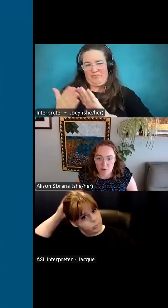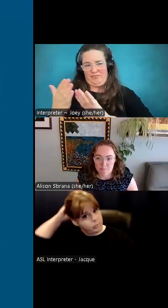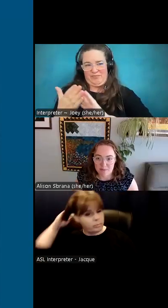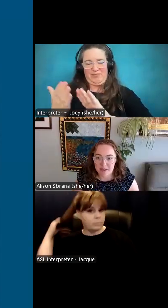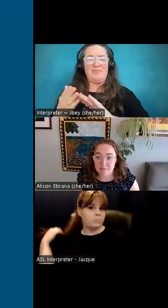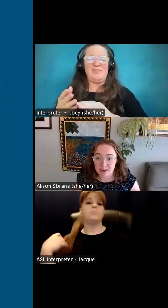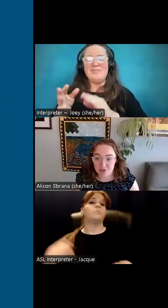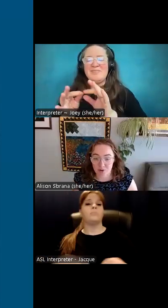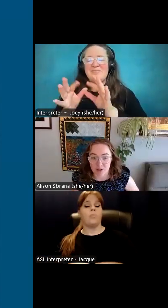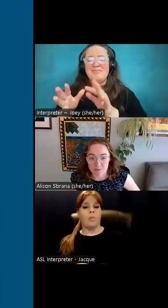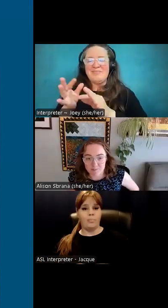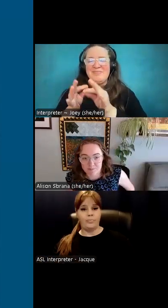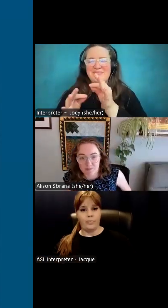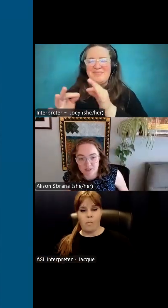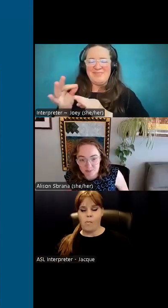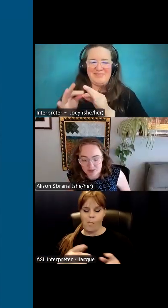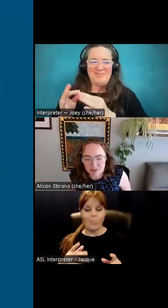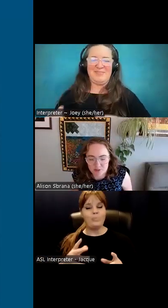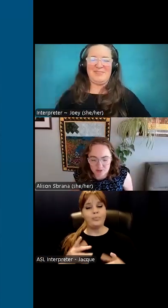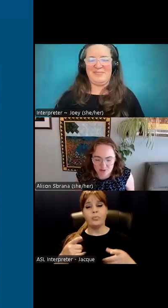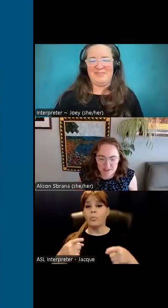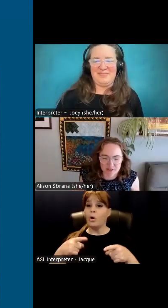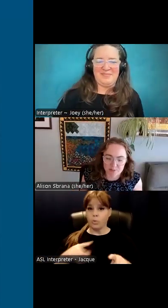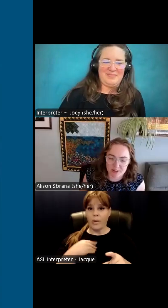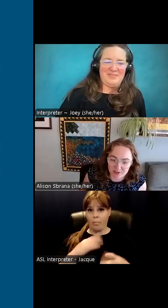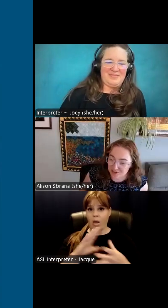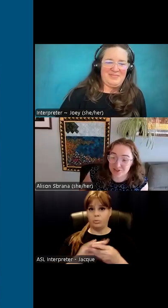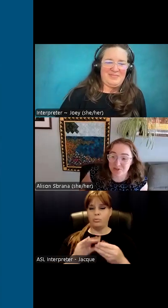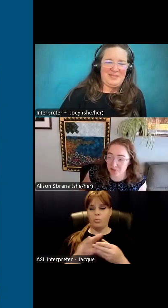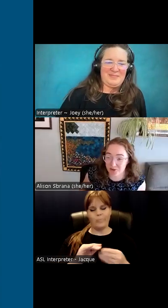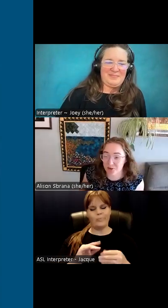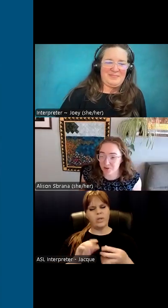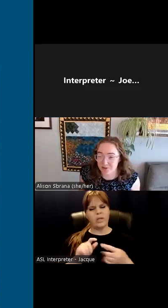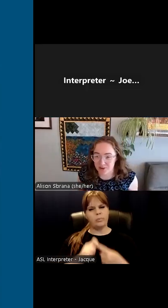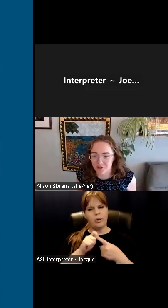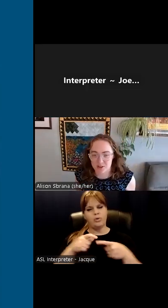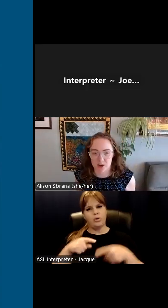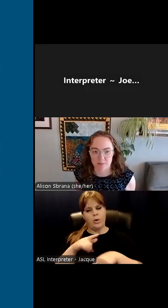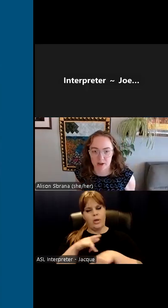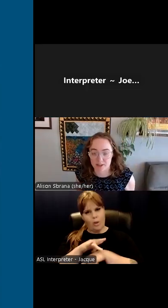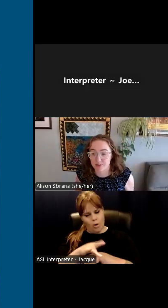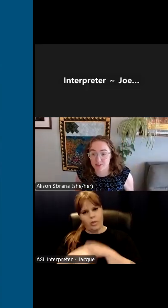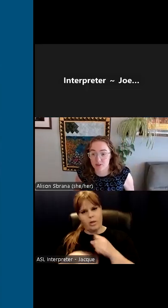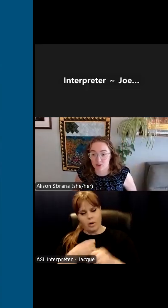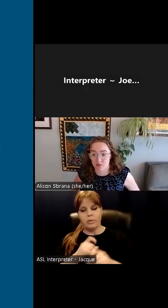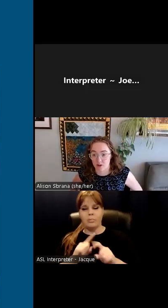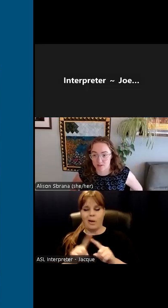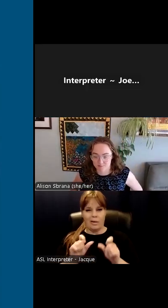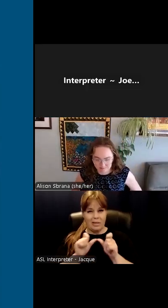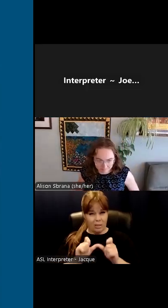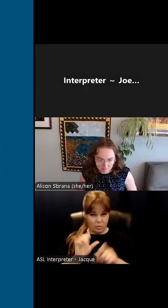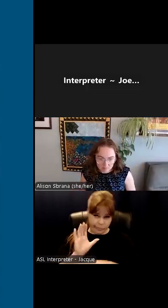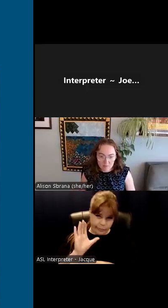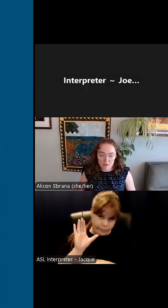So in my story, especially in those early years, but it continued for a very long time, I experienced a lot of